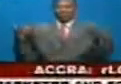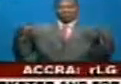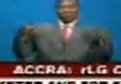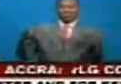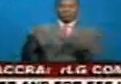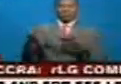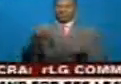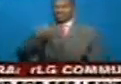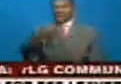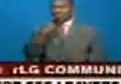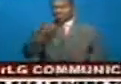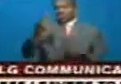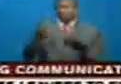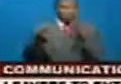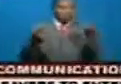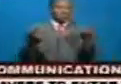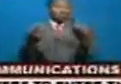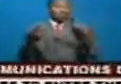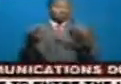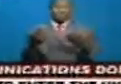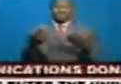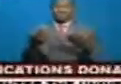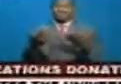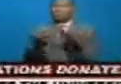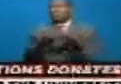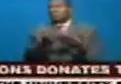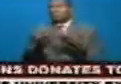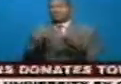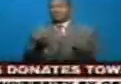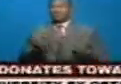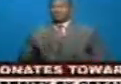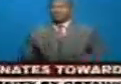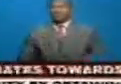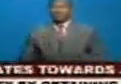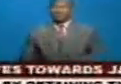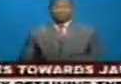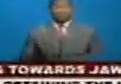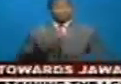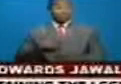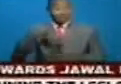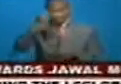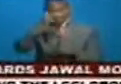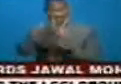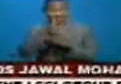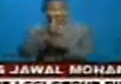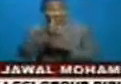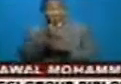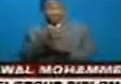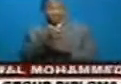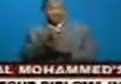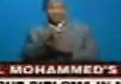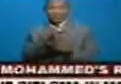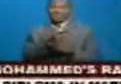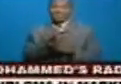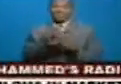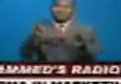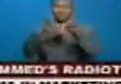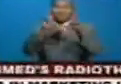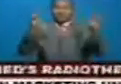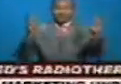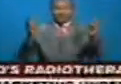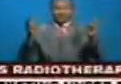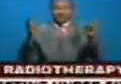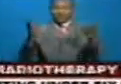care what we say with our tongue. My brothers and sisters, this